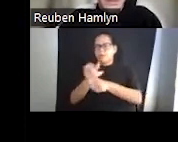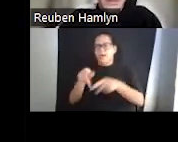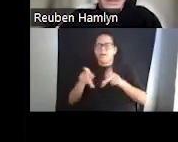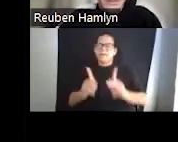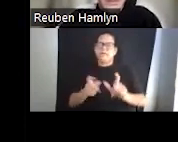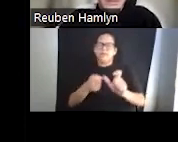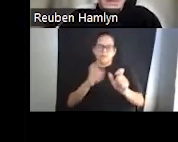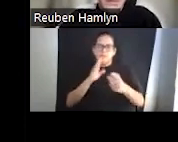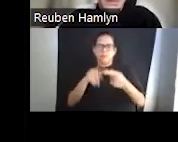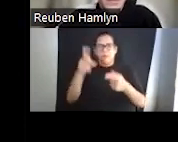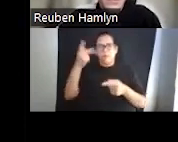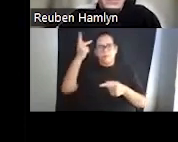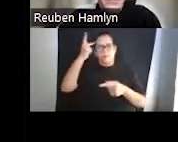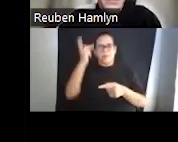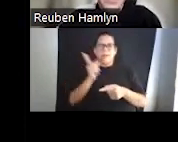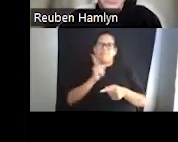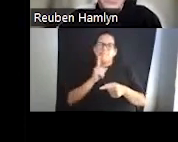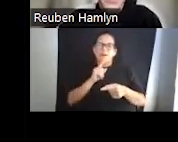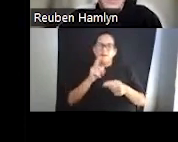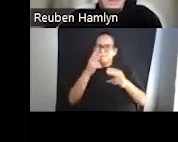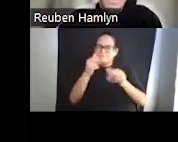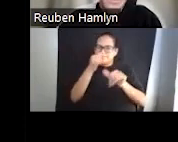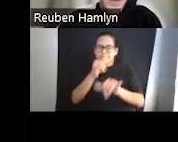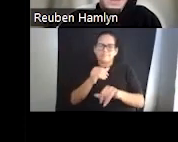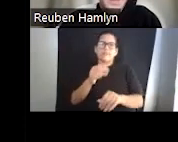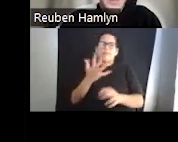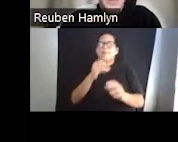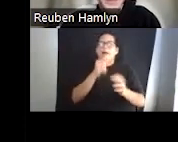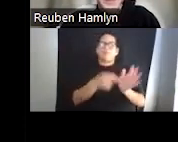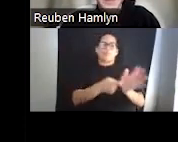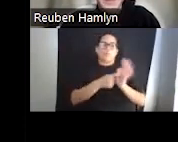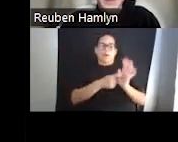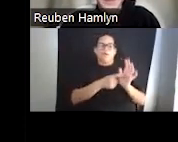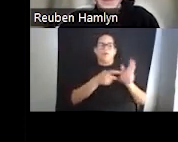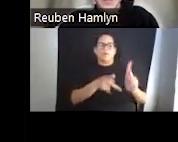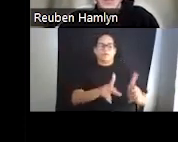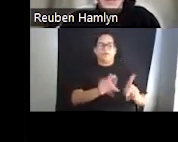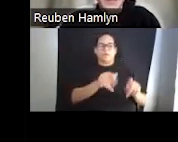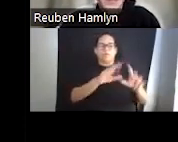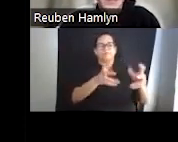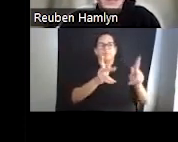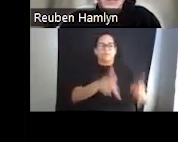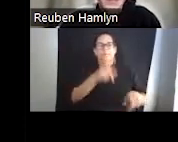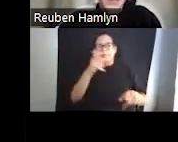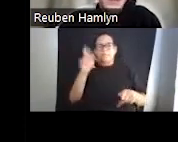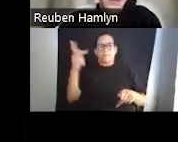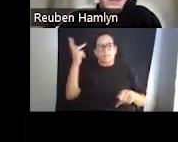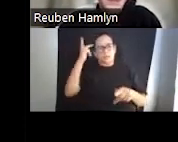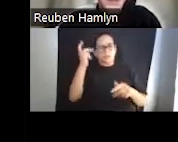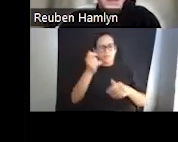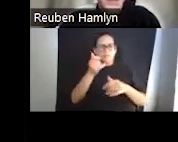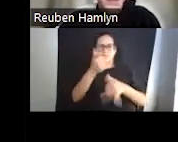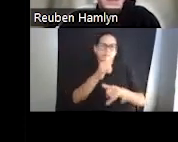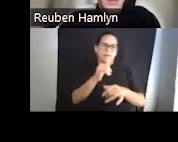are talking about political satire, that may not require the consent of the subject, because political satire tends to